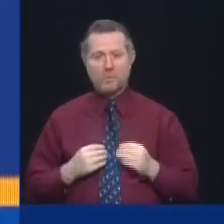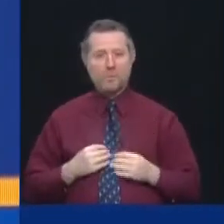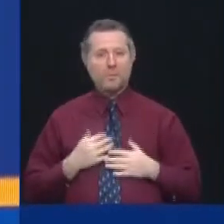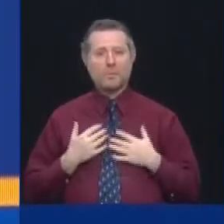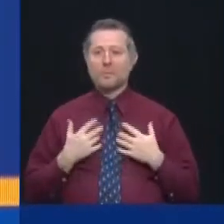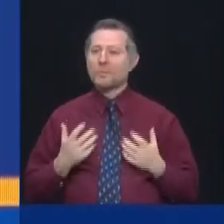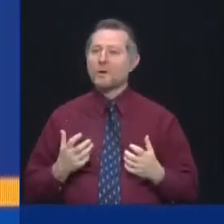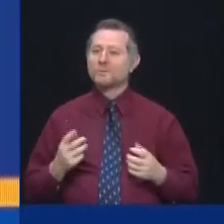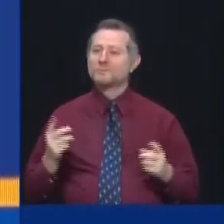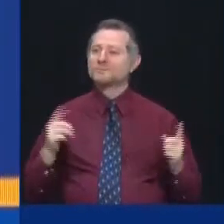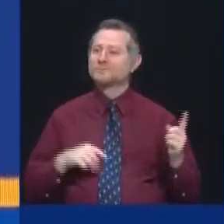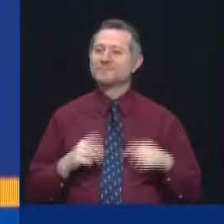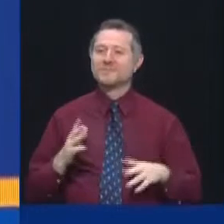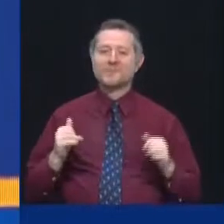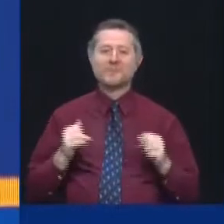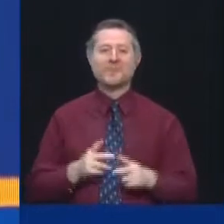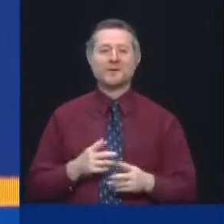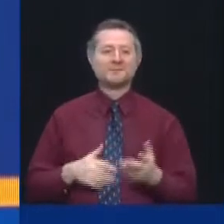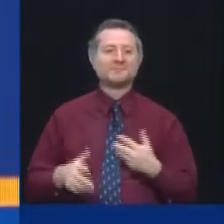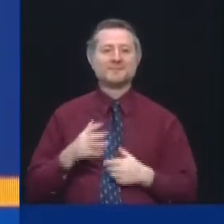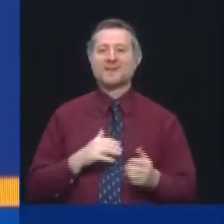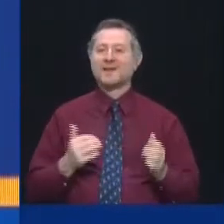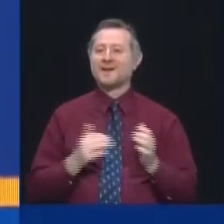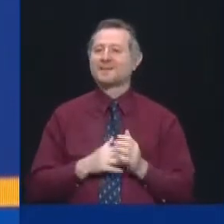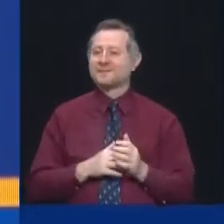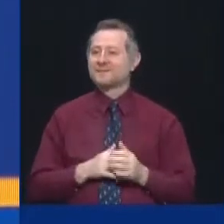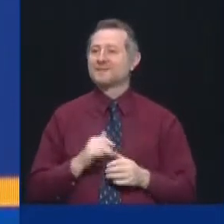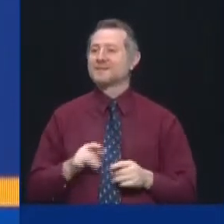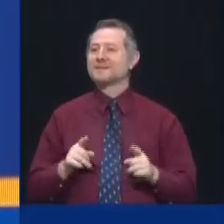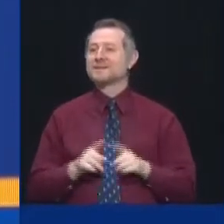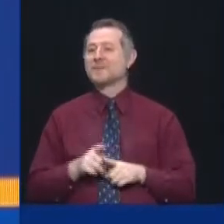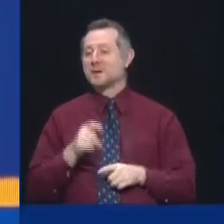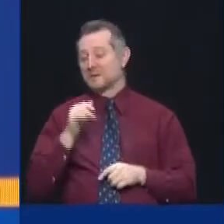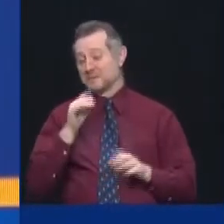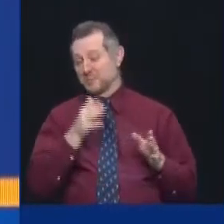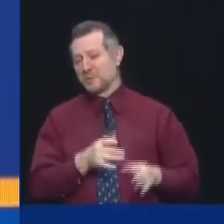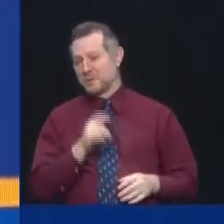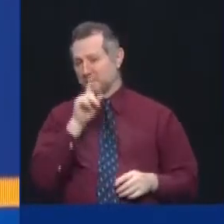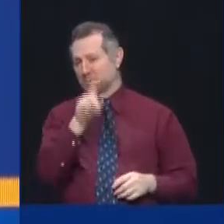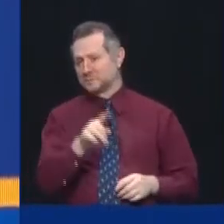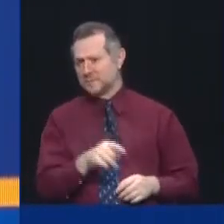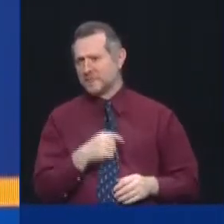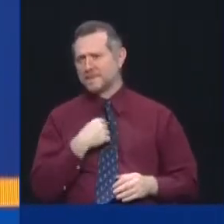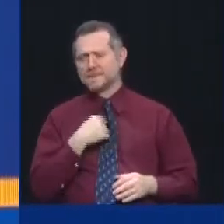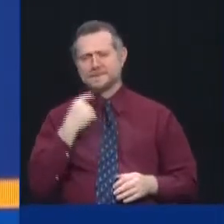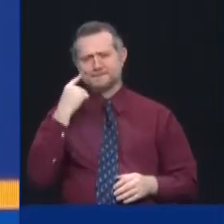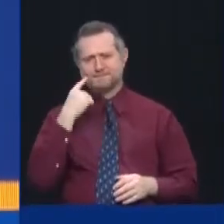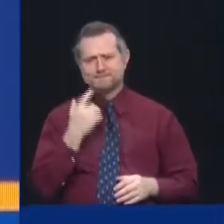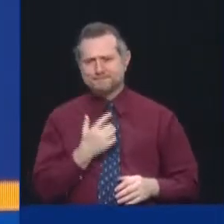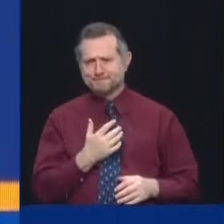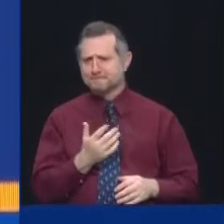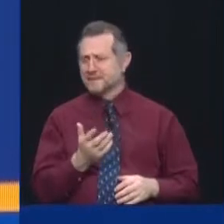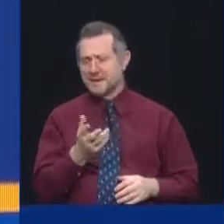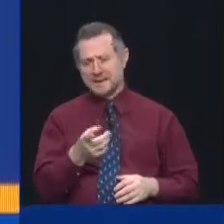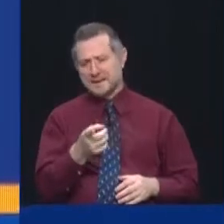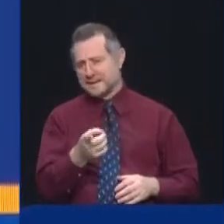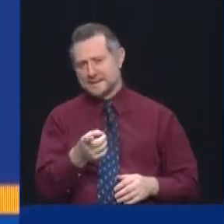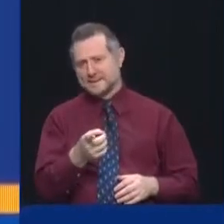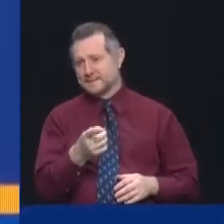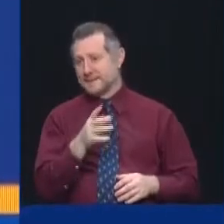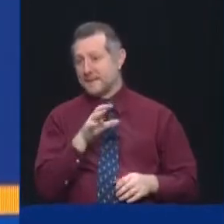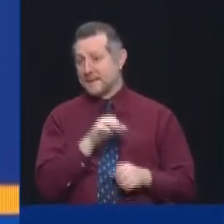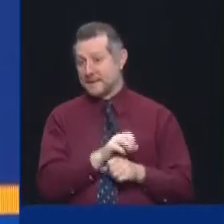this. I believe that this is a moment of global transformation and reconfiguration. This was not